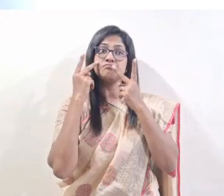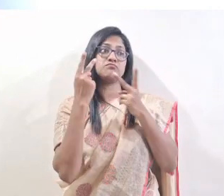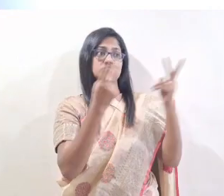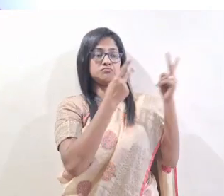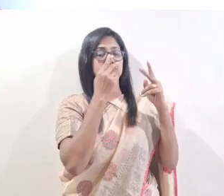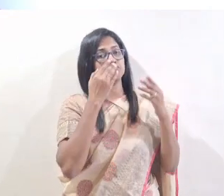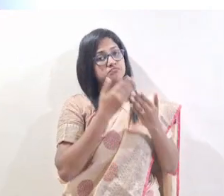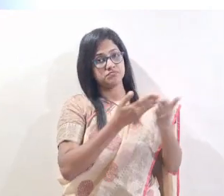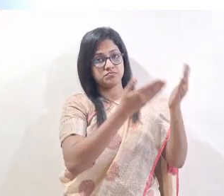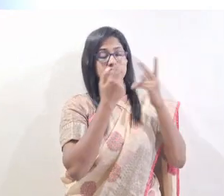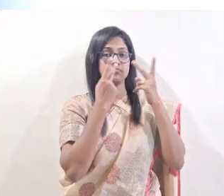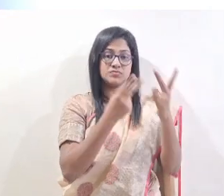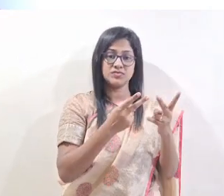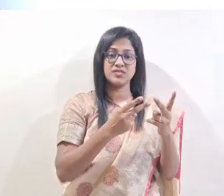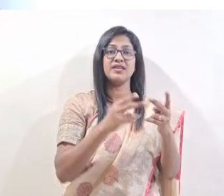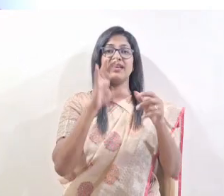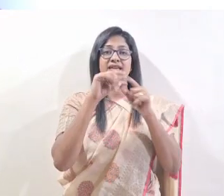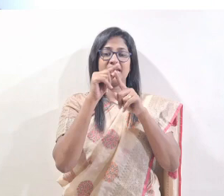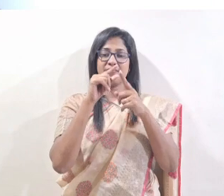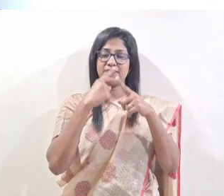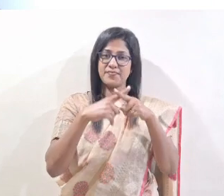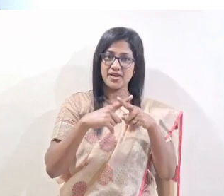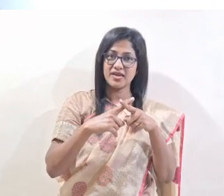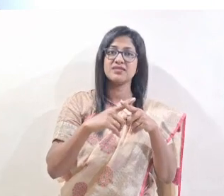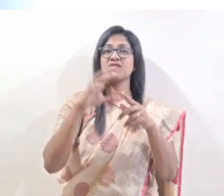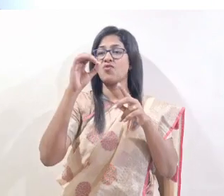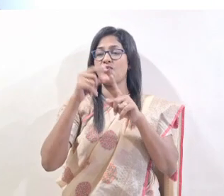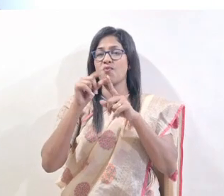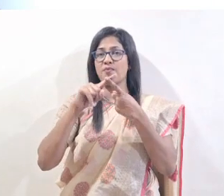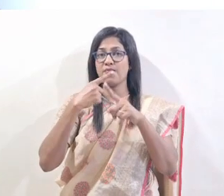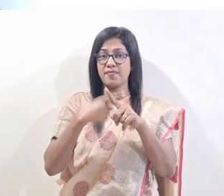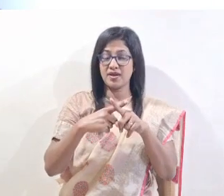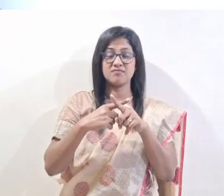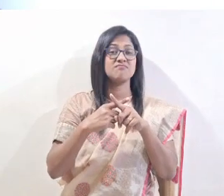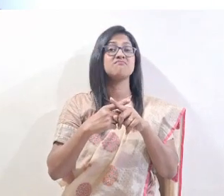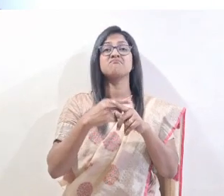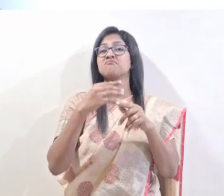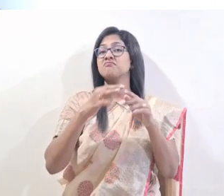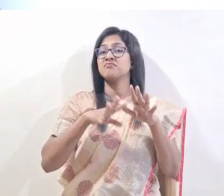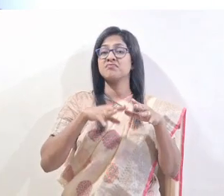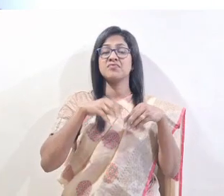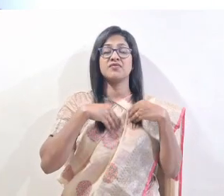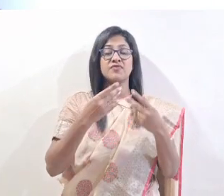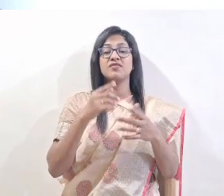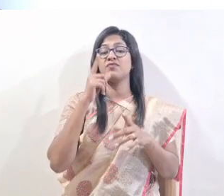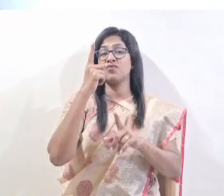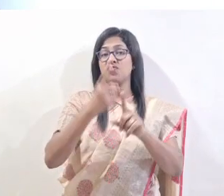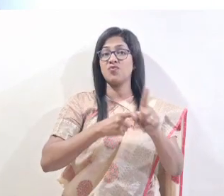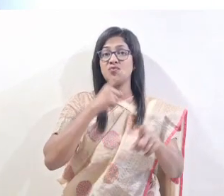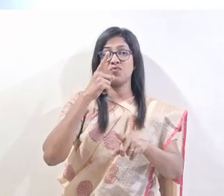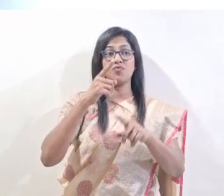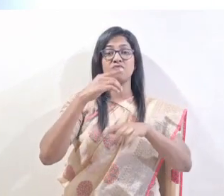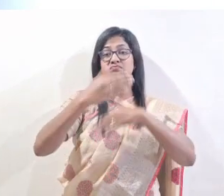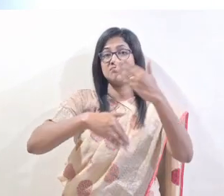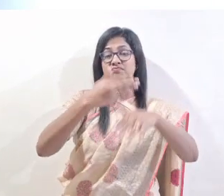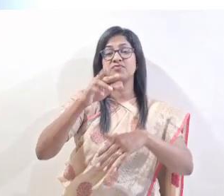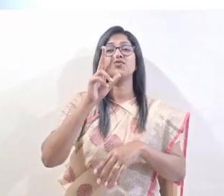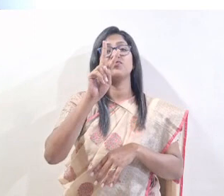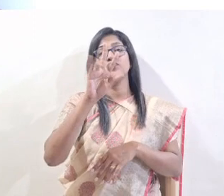that. The capex and opex reduction is phenomenal, 20 to 25 crores per station over a life cycle.